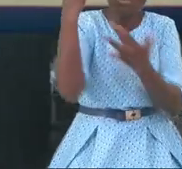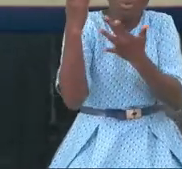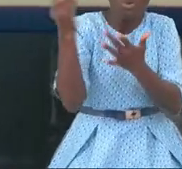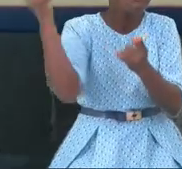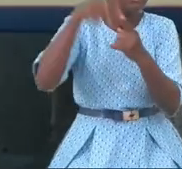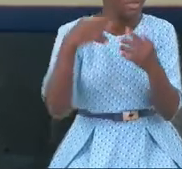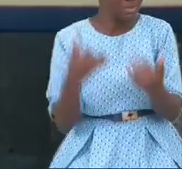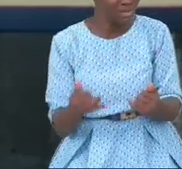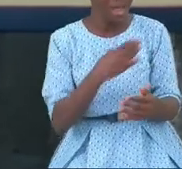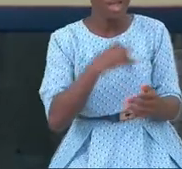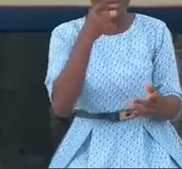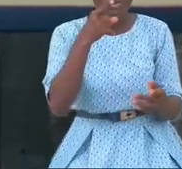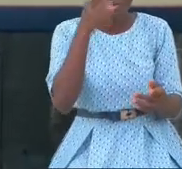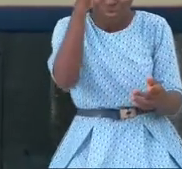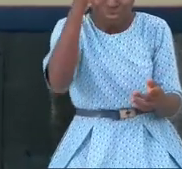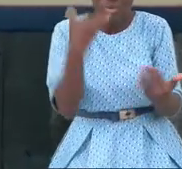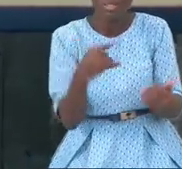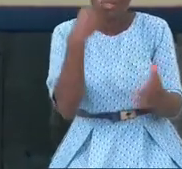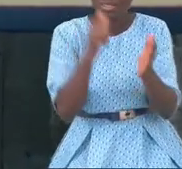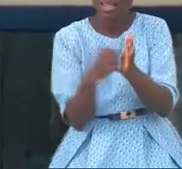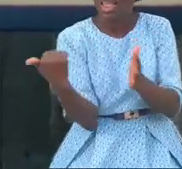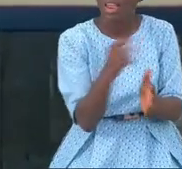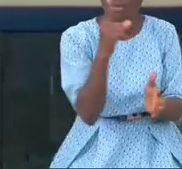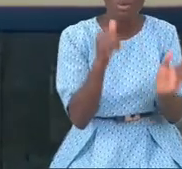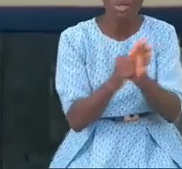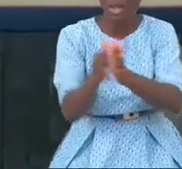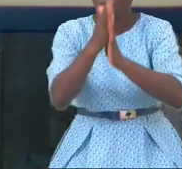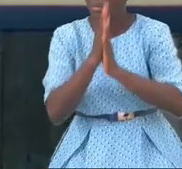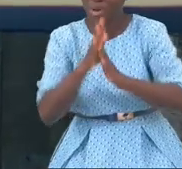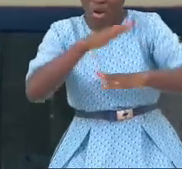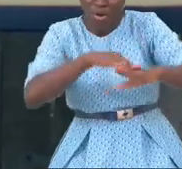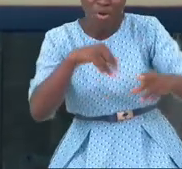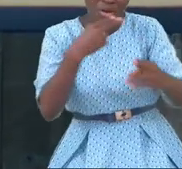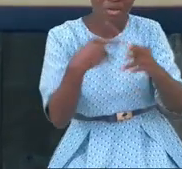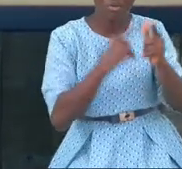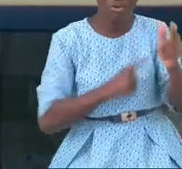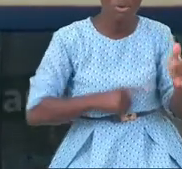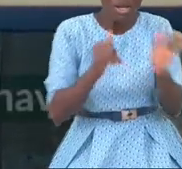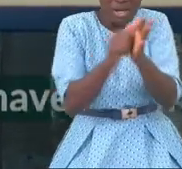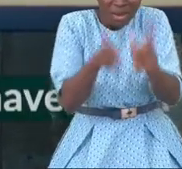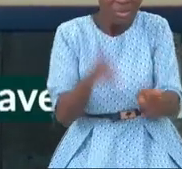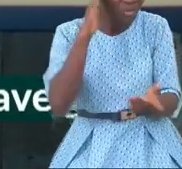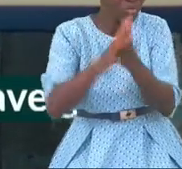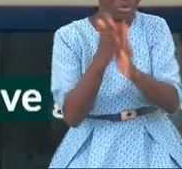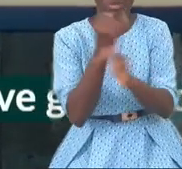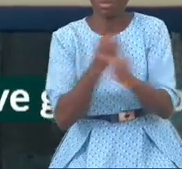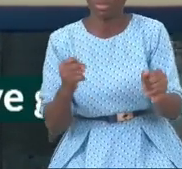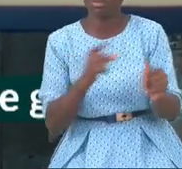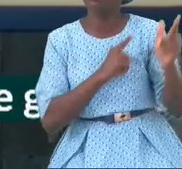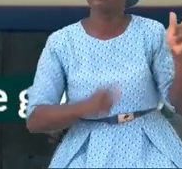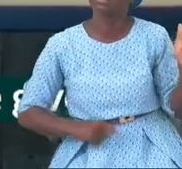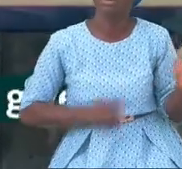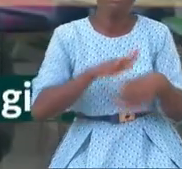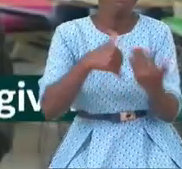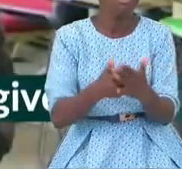all these here, all these over there, everywhere, they have indicated they want your forgiveness and your